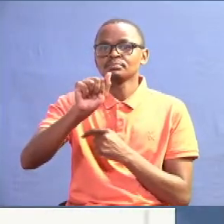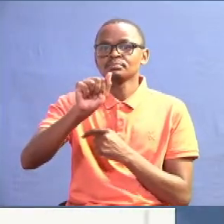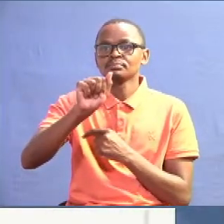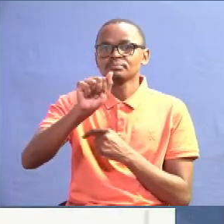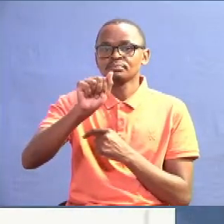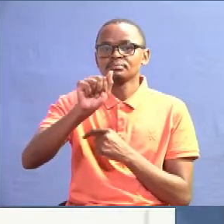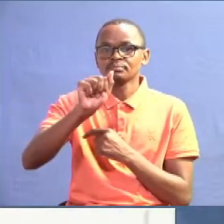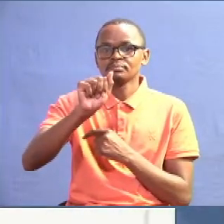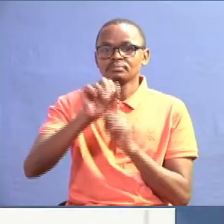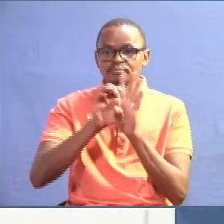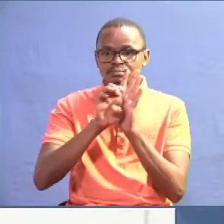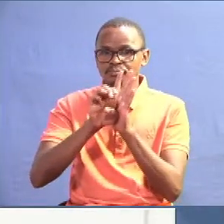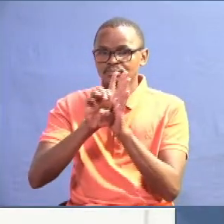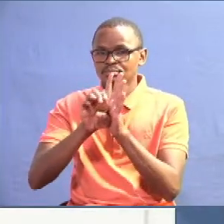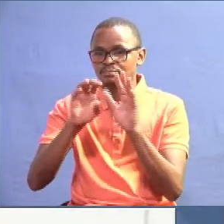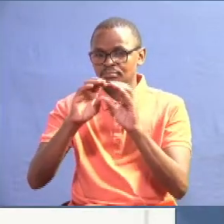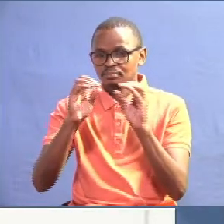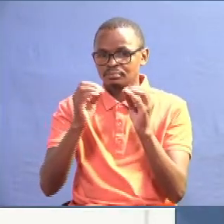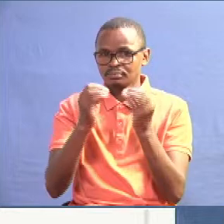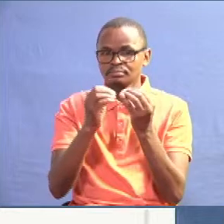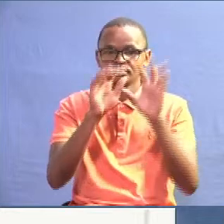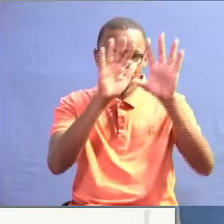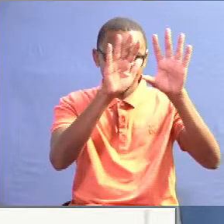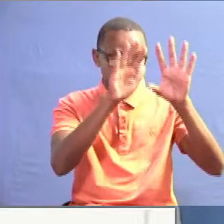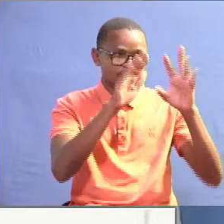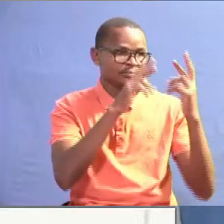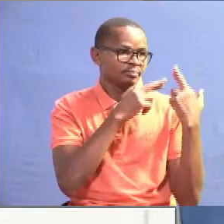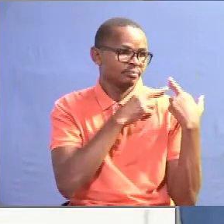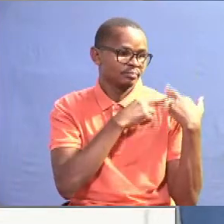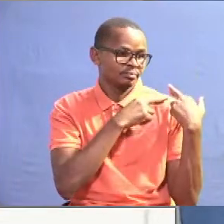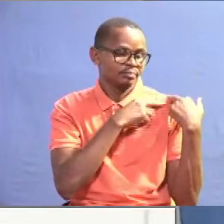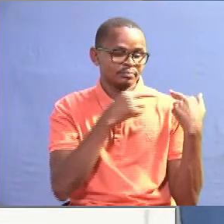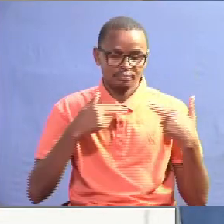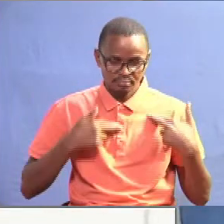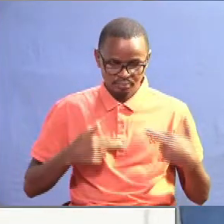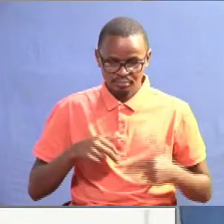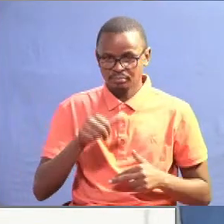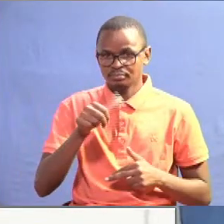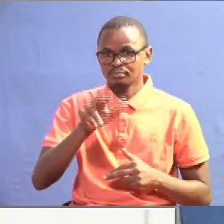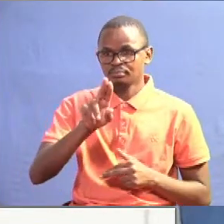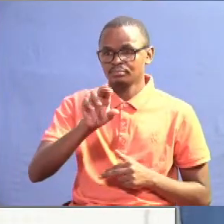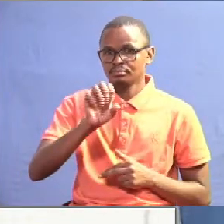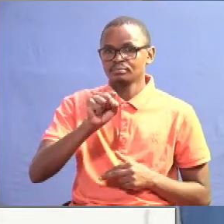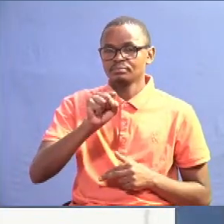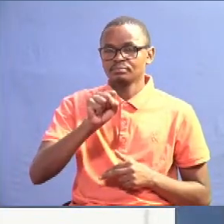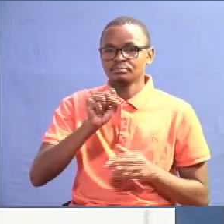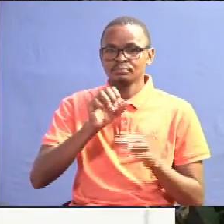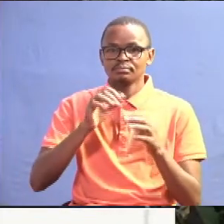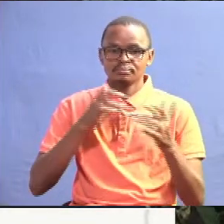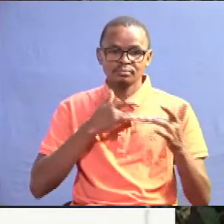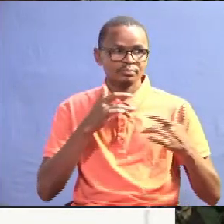Jasarevic emphasized the organization's vital role in global health and urged the U.S. to reconsider.